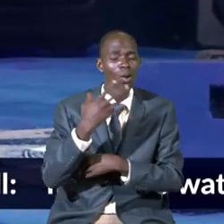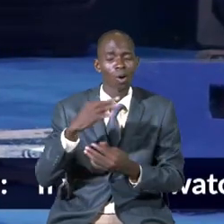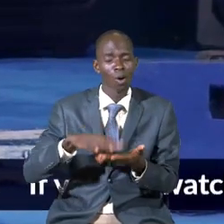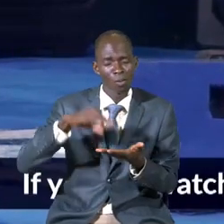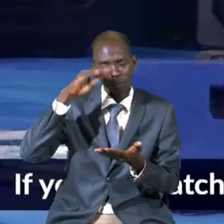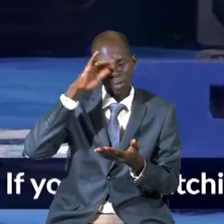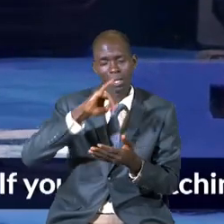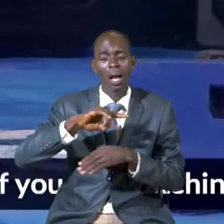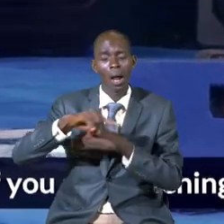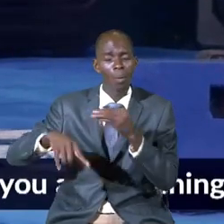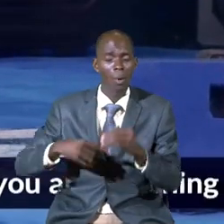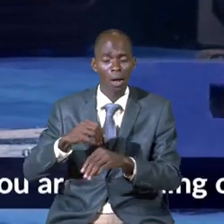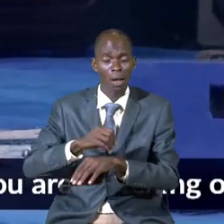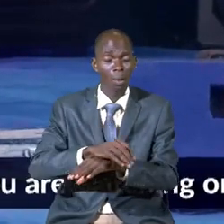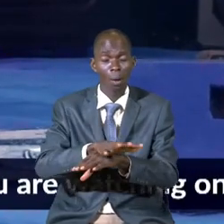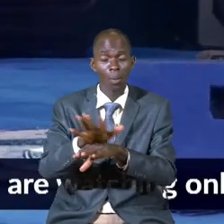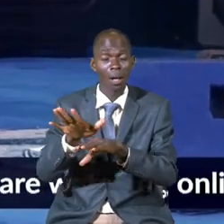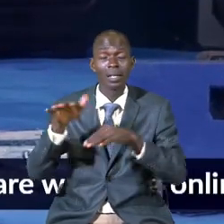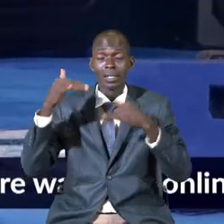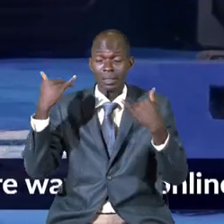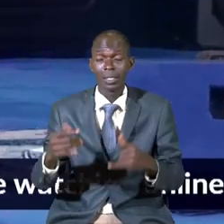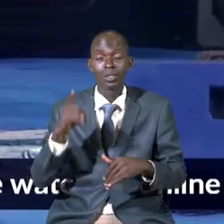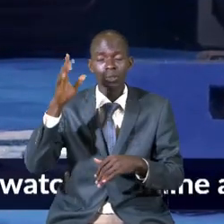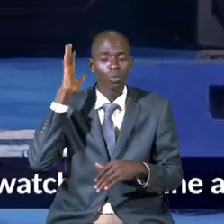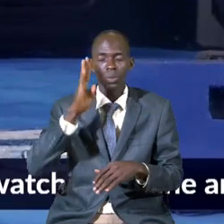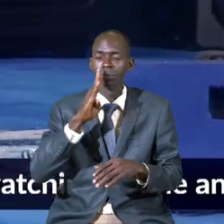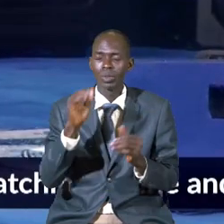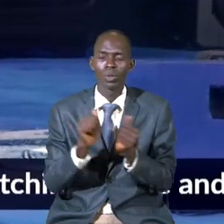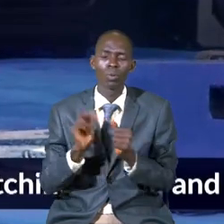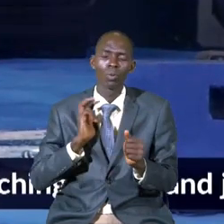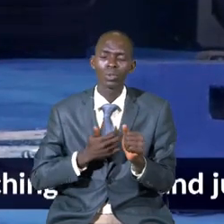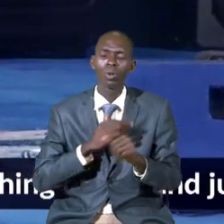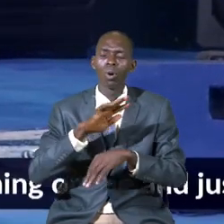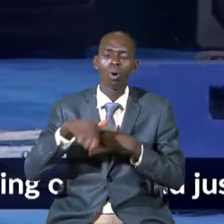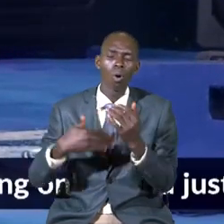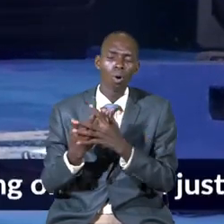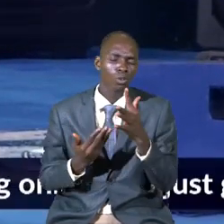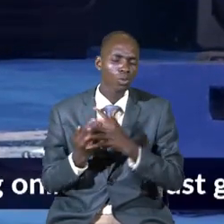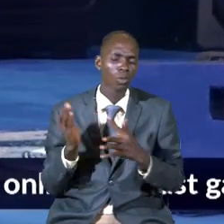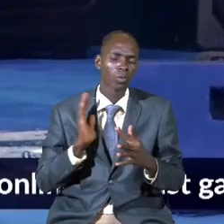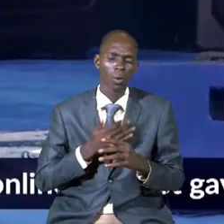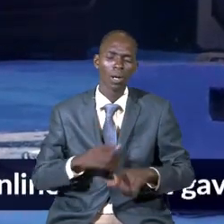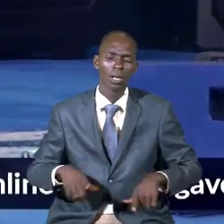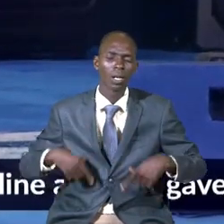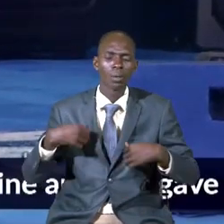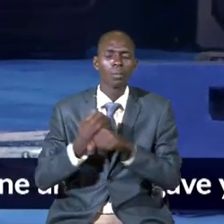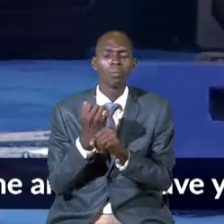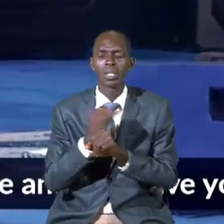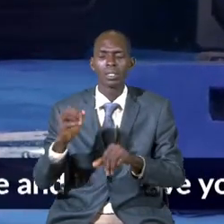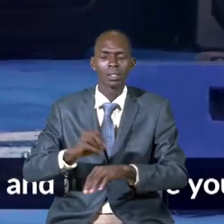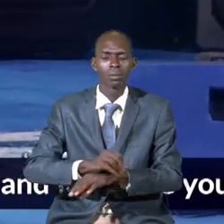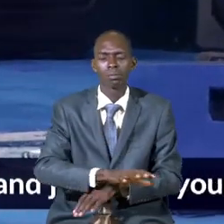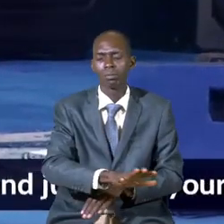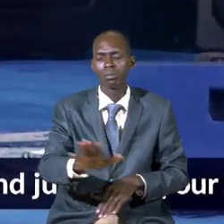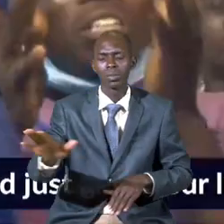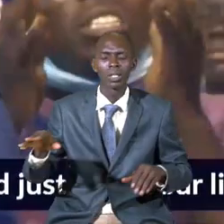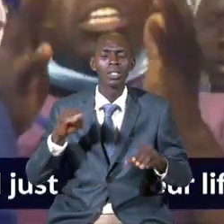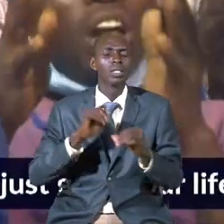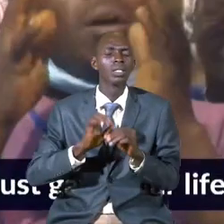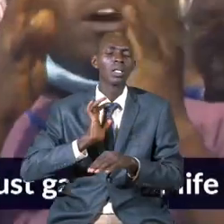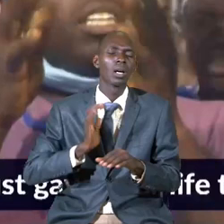now you will be with us all through our years making impact in our communities in our